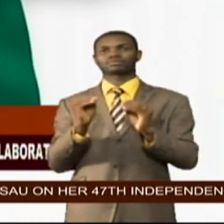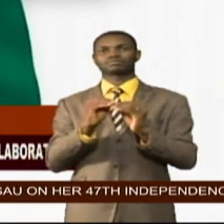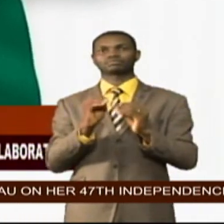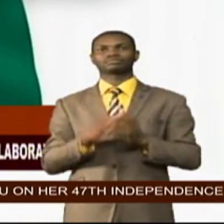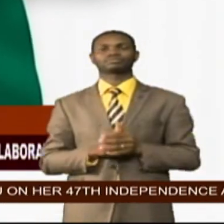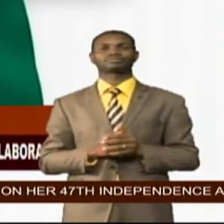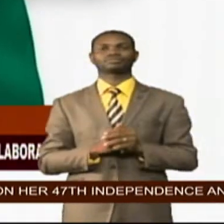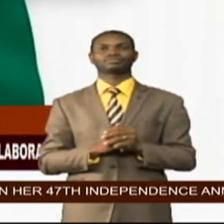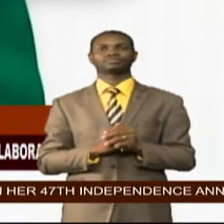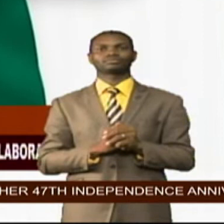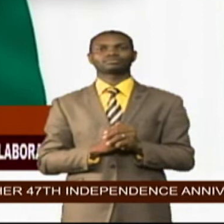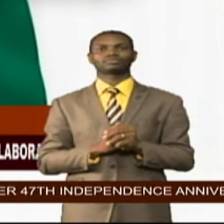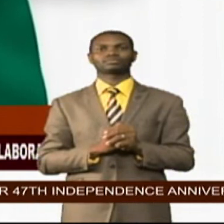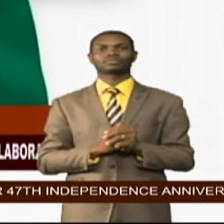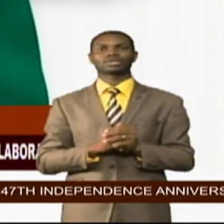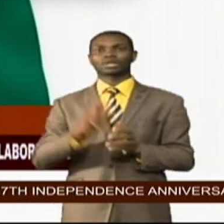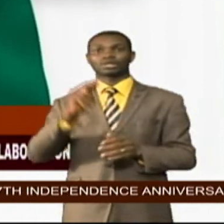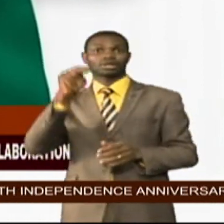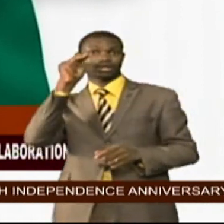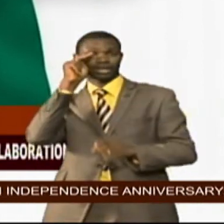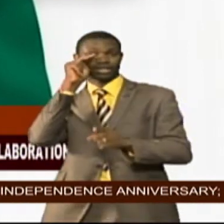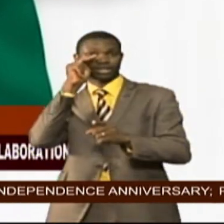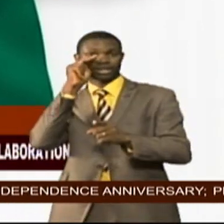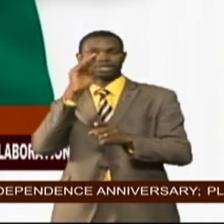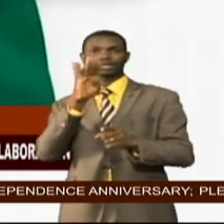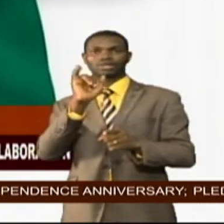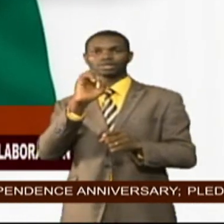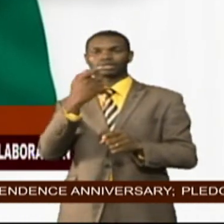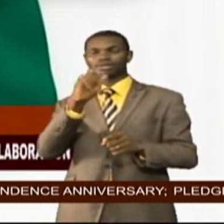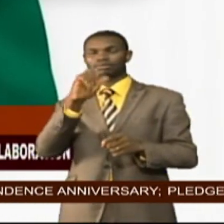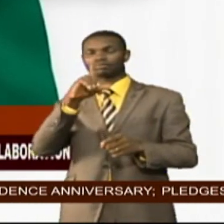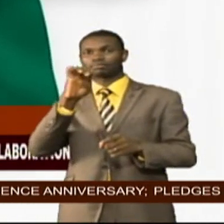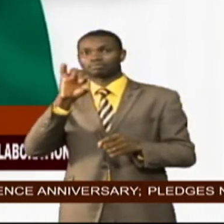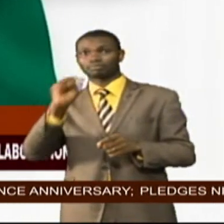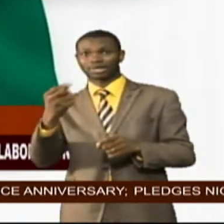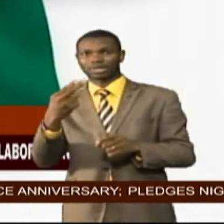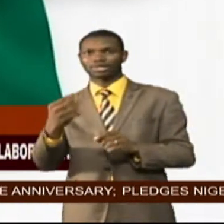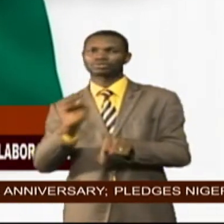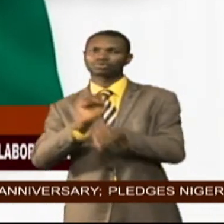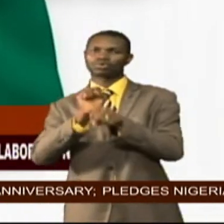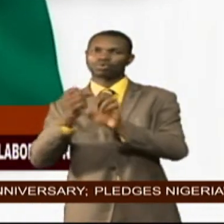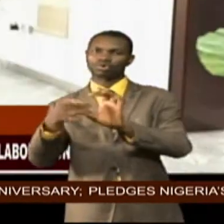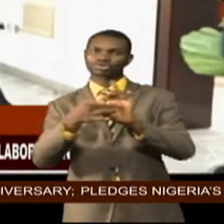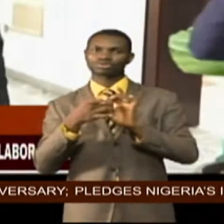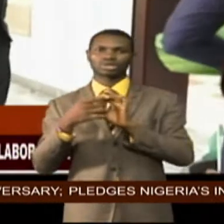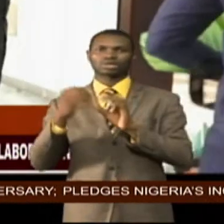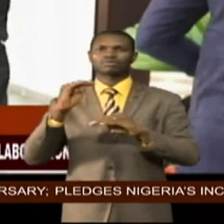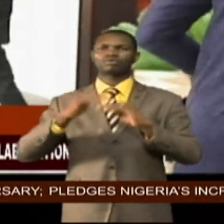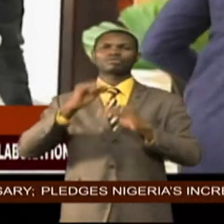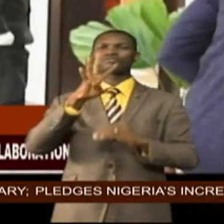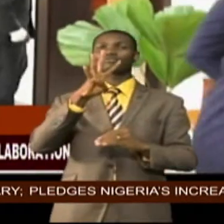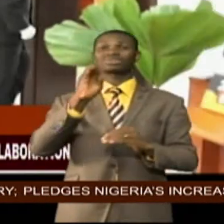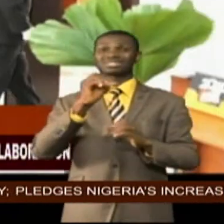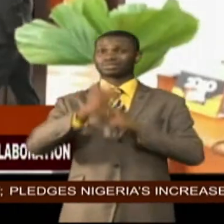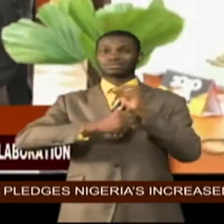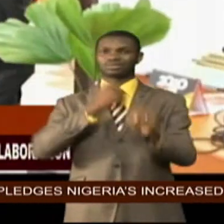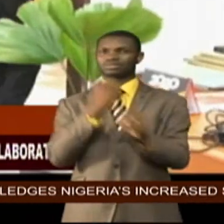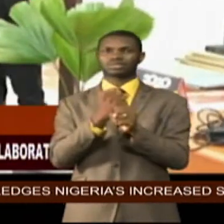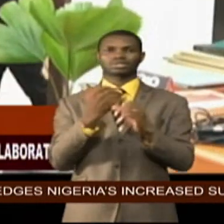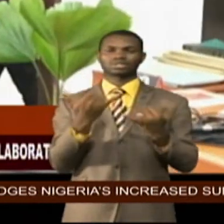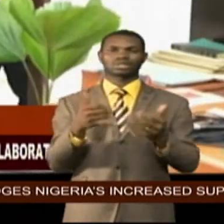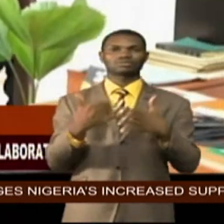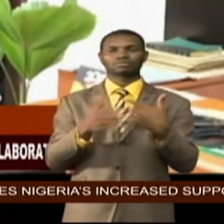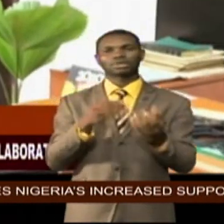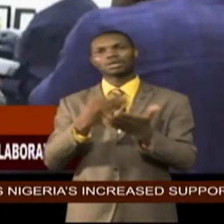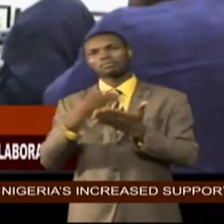Diplomatic relations between Nigeria and Bangladesh span over 4 decades with shared interests in trade and investment,